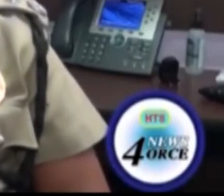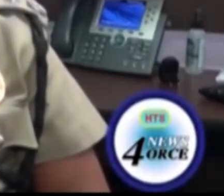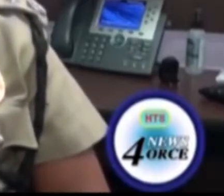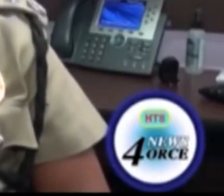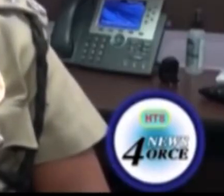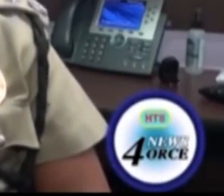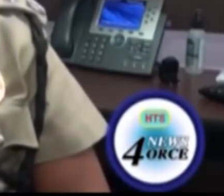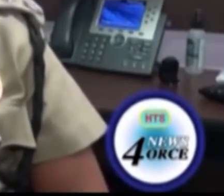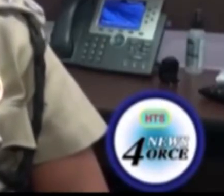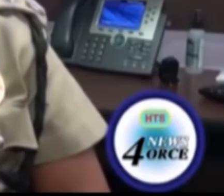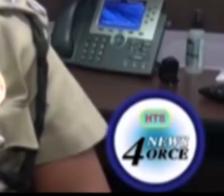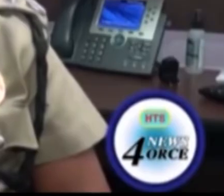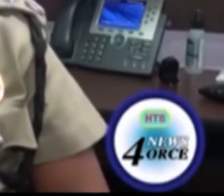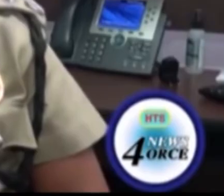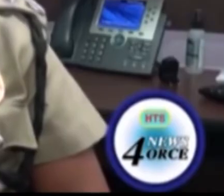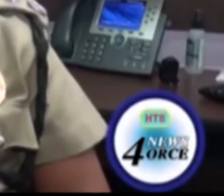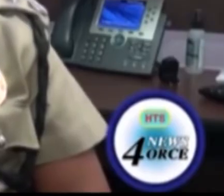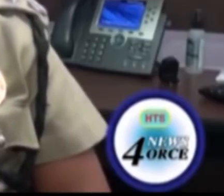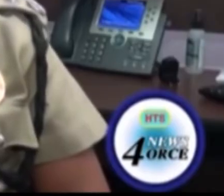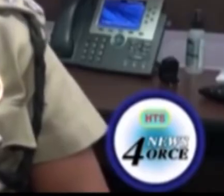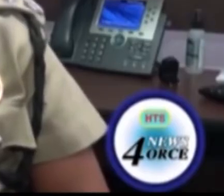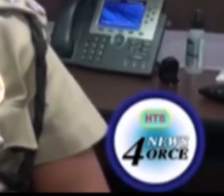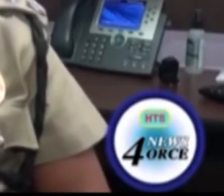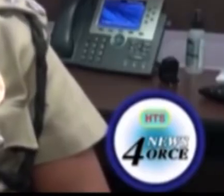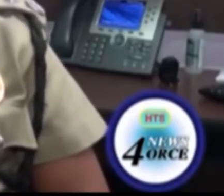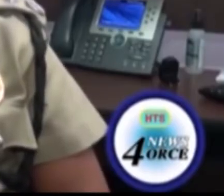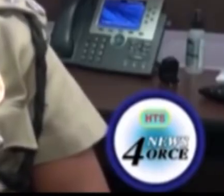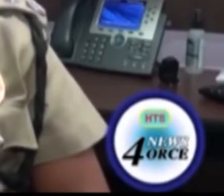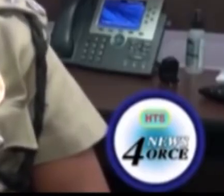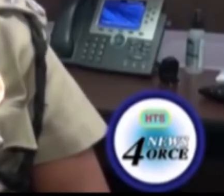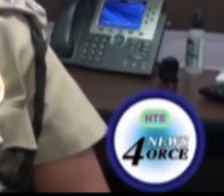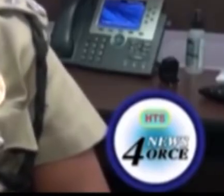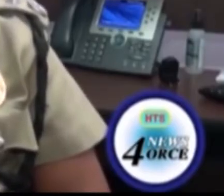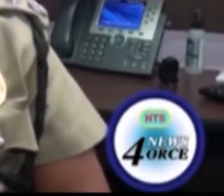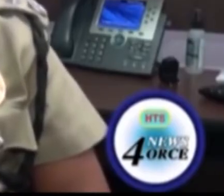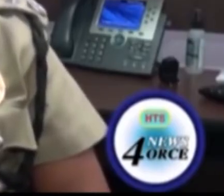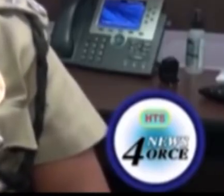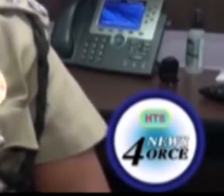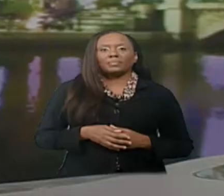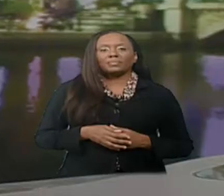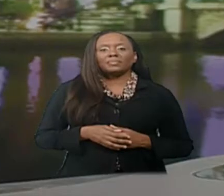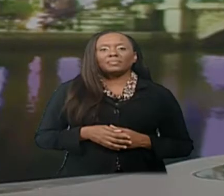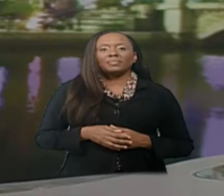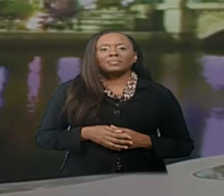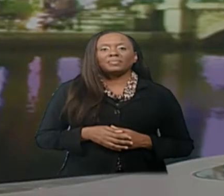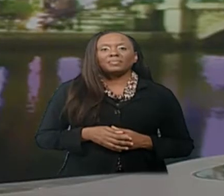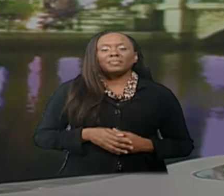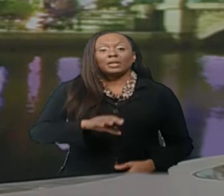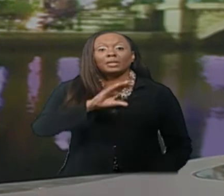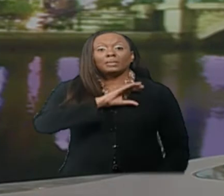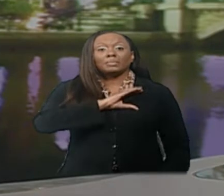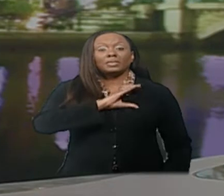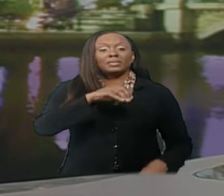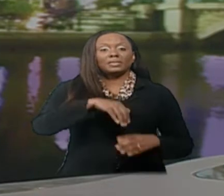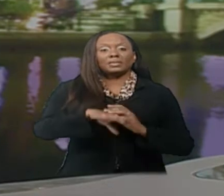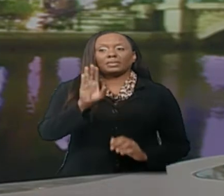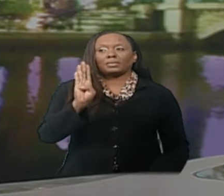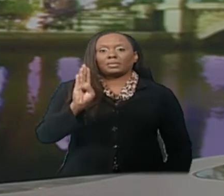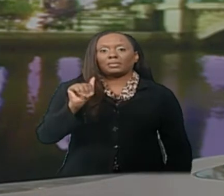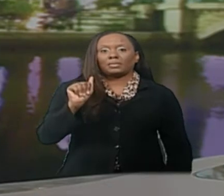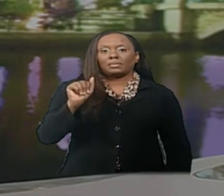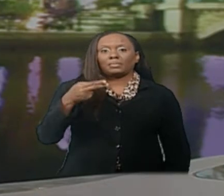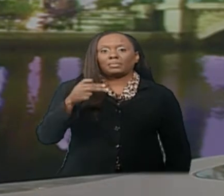standoff between inmates and officers. They say it was not a major incident and was quickly contained by corrections officers.